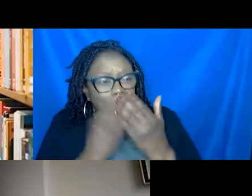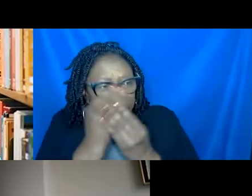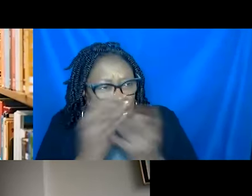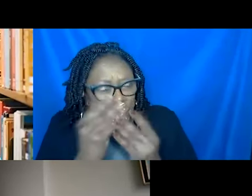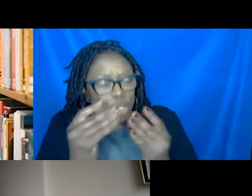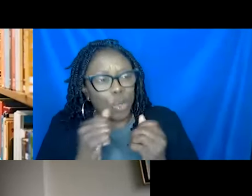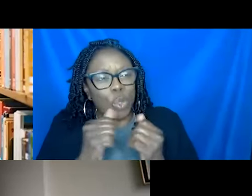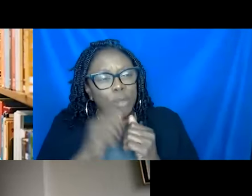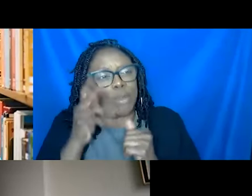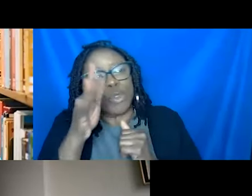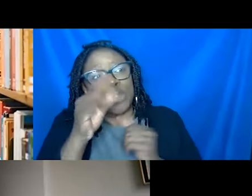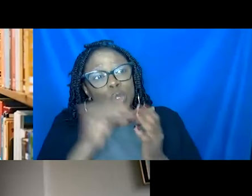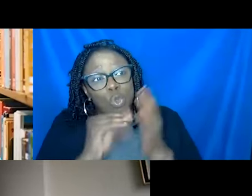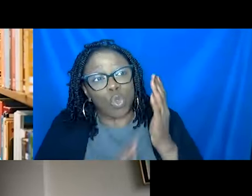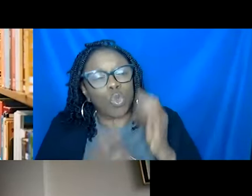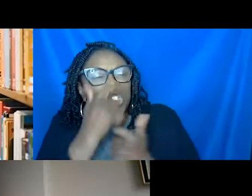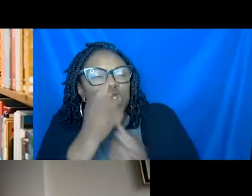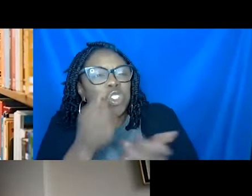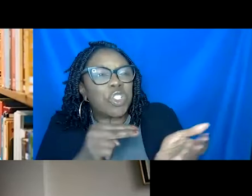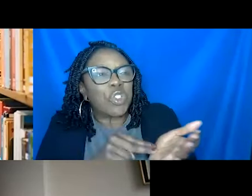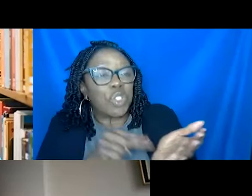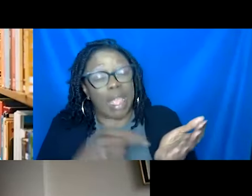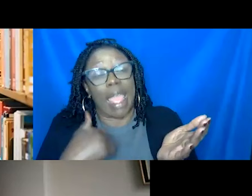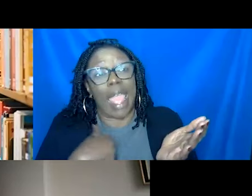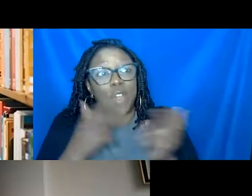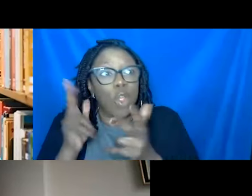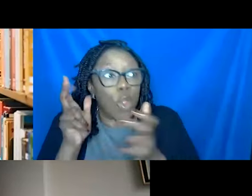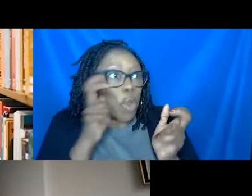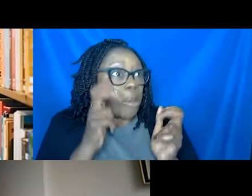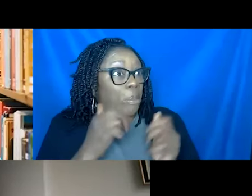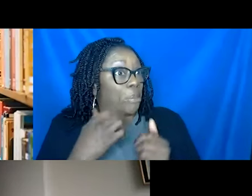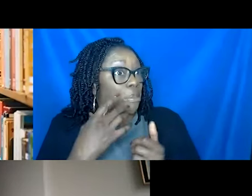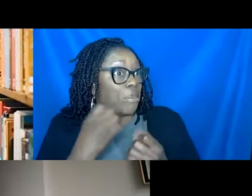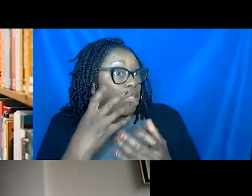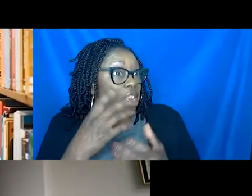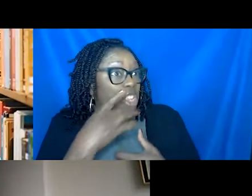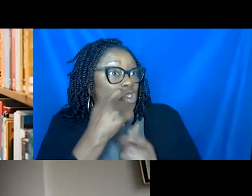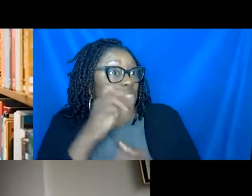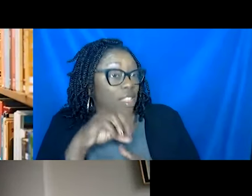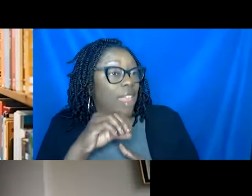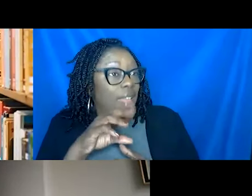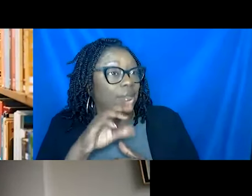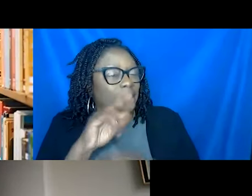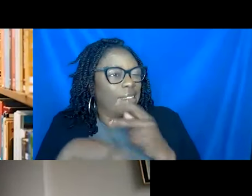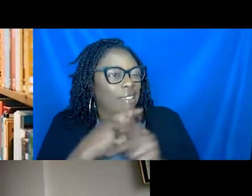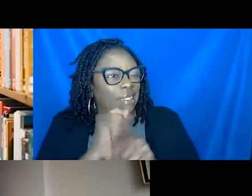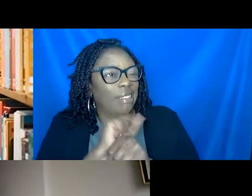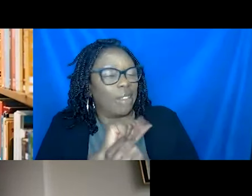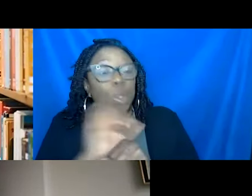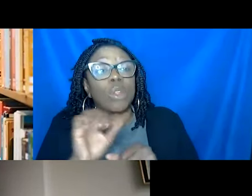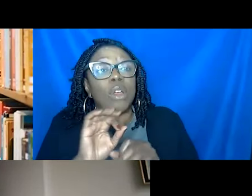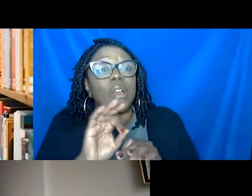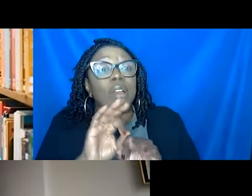future students who are interested in nursing, because I have heard a lot of interest in that field. And I also have family members that